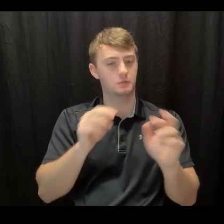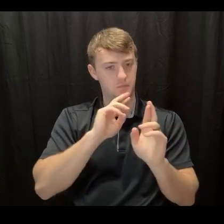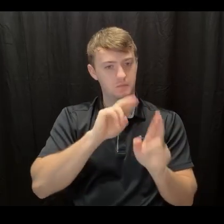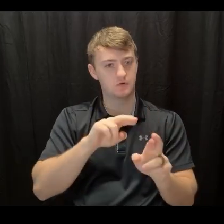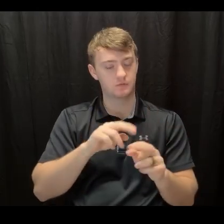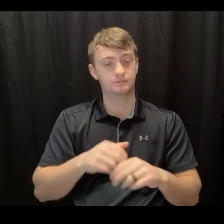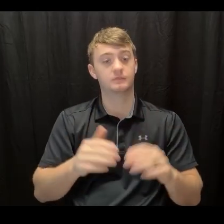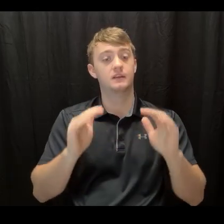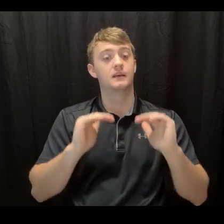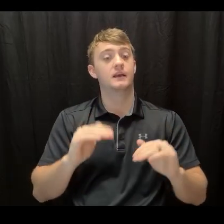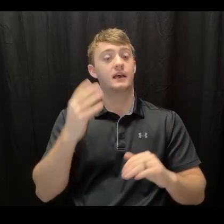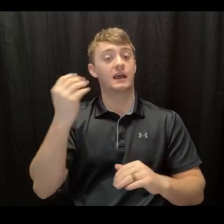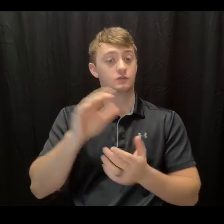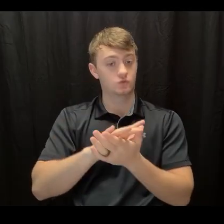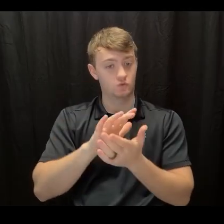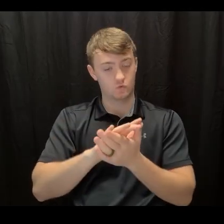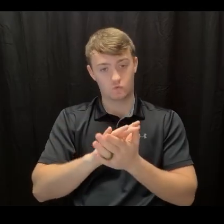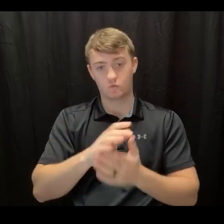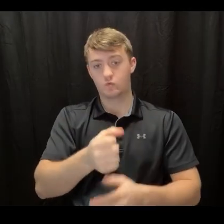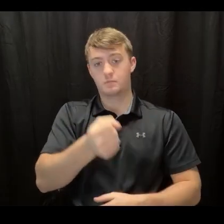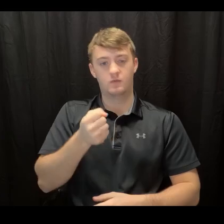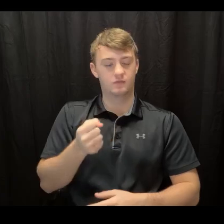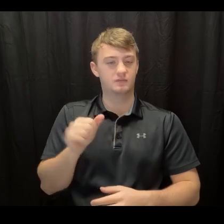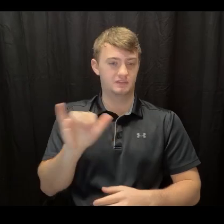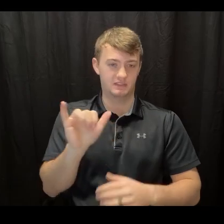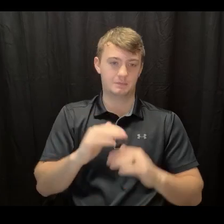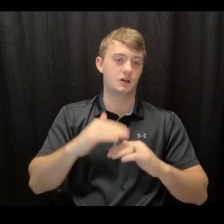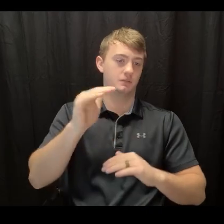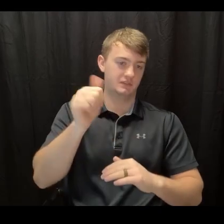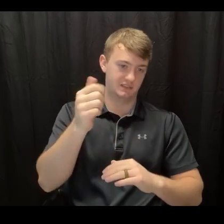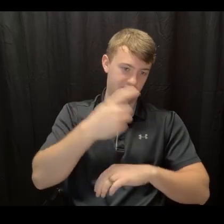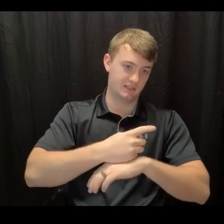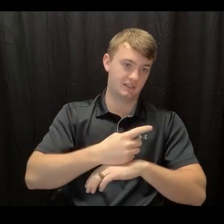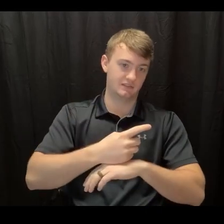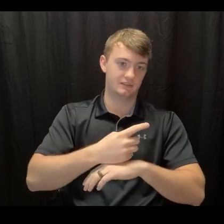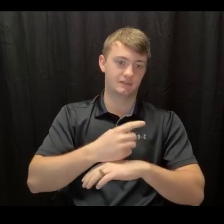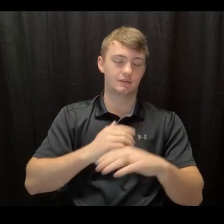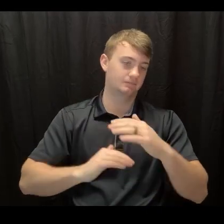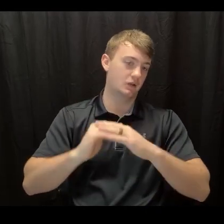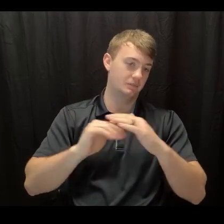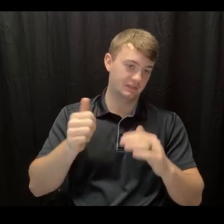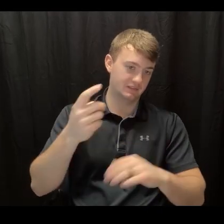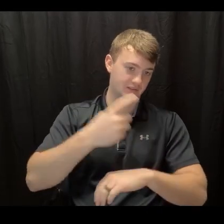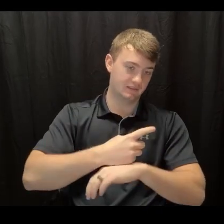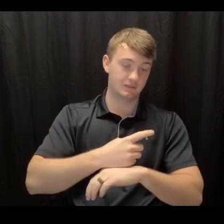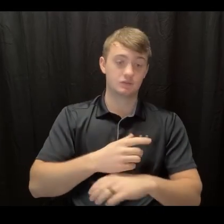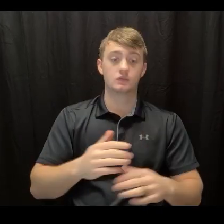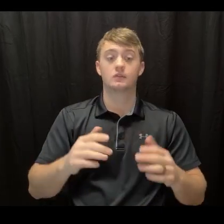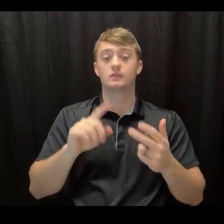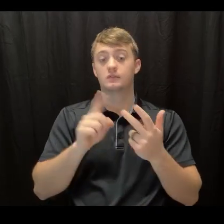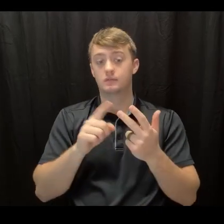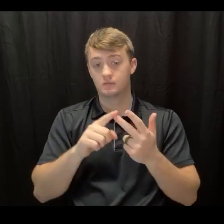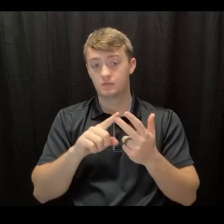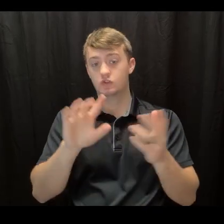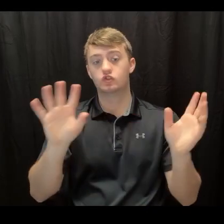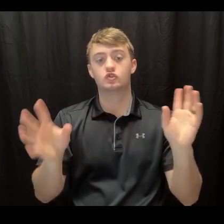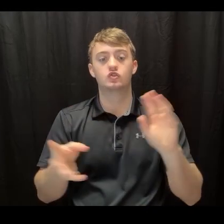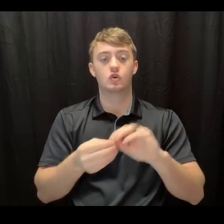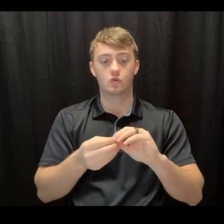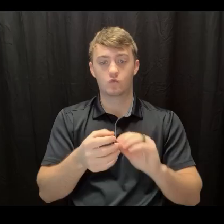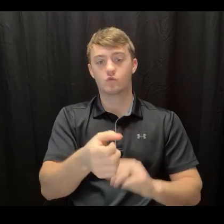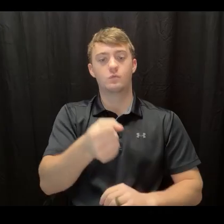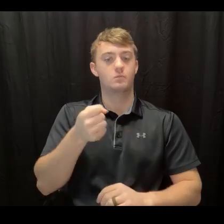separate reports. Out-of-school removals, same thing, up to 10 days or greater than 10 days. Or we do a